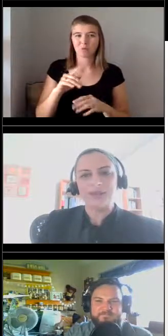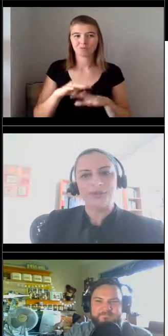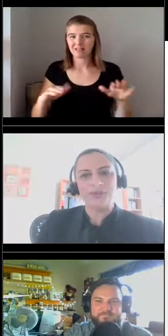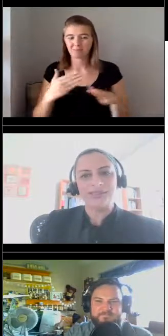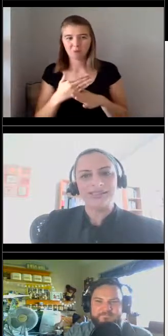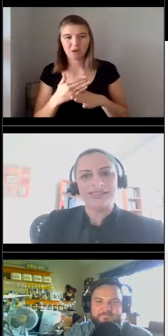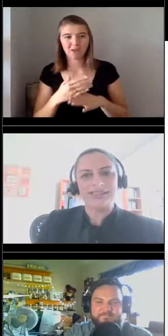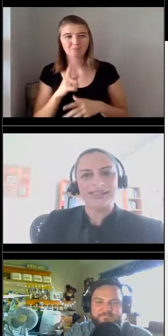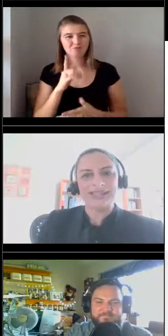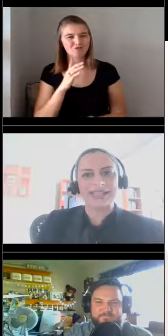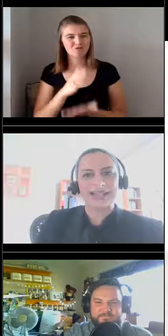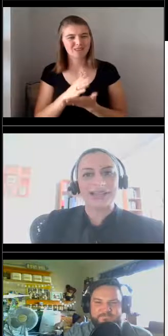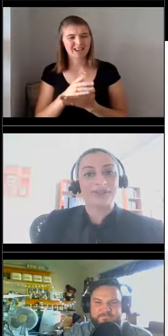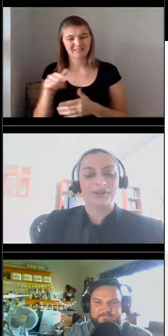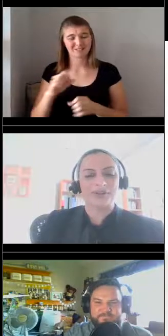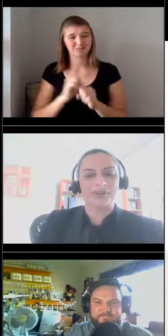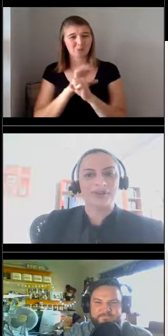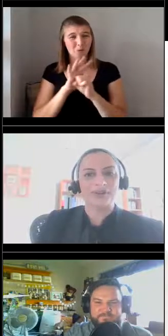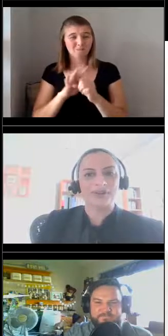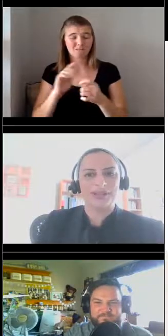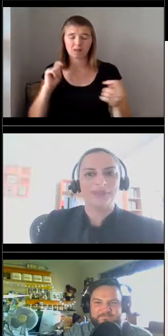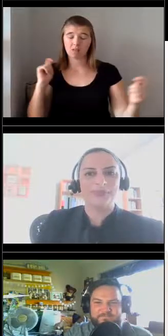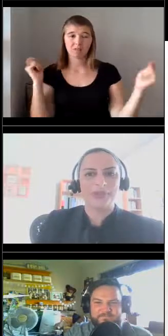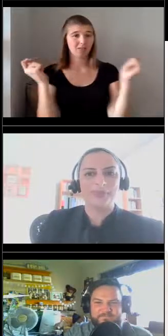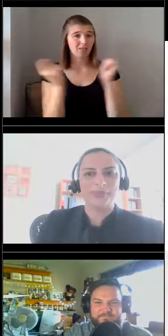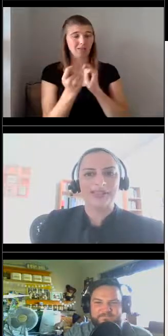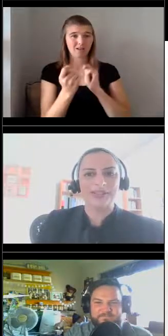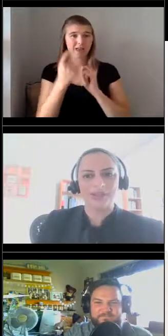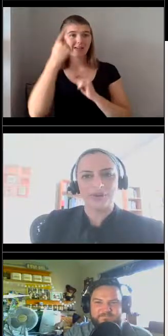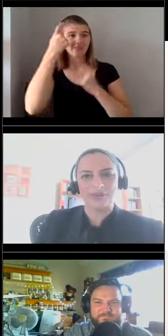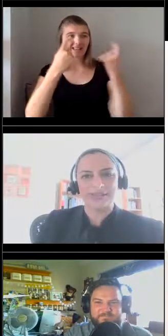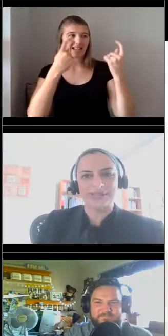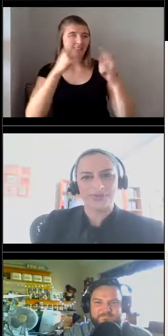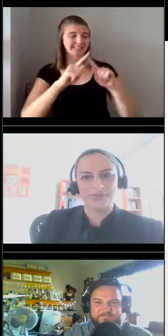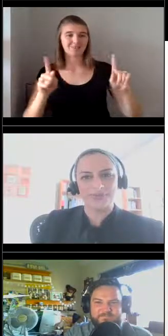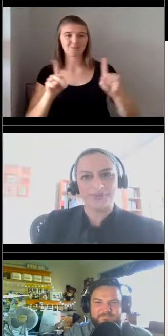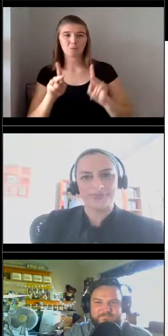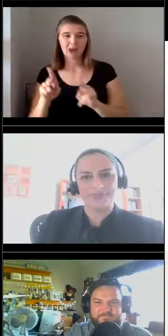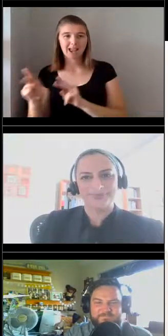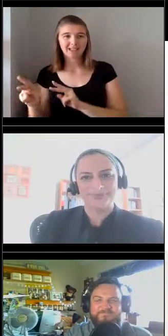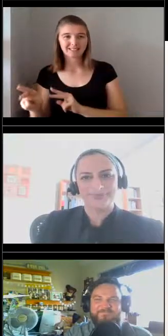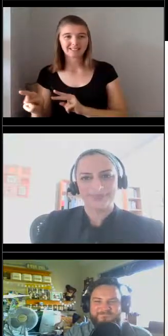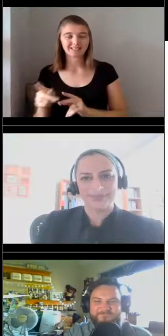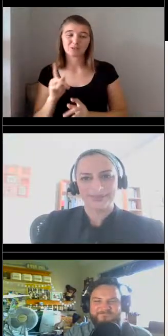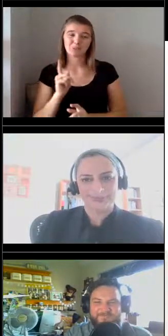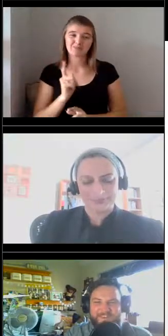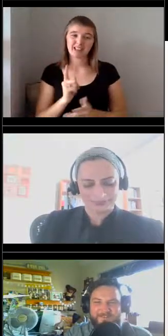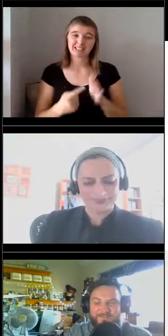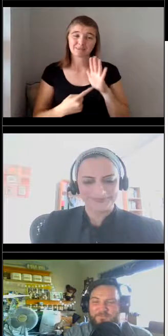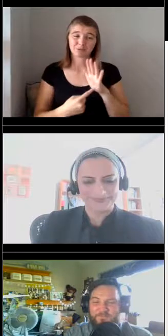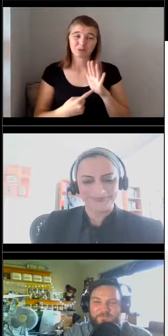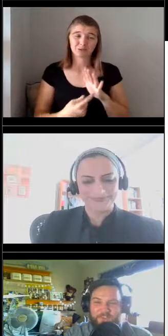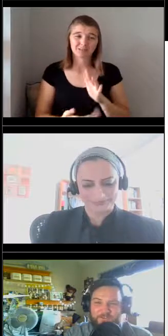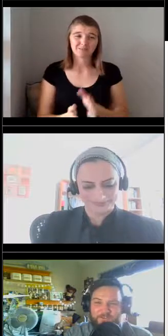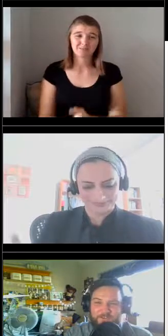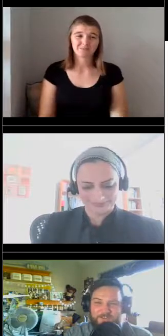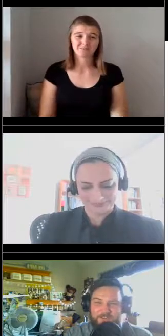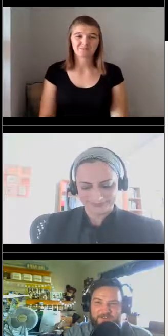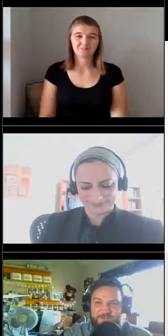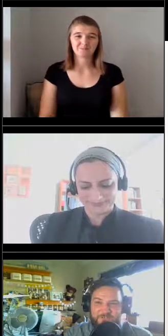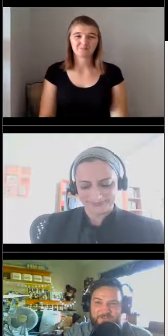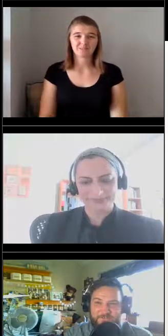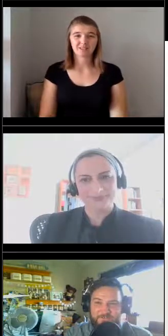really forced us into thinking out of the box. So be open-minded on the operating model. Excellent. Well, thank you